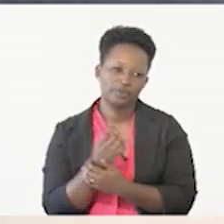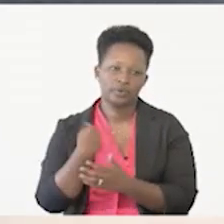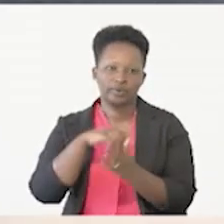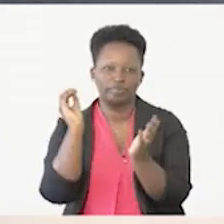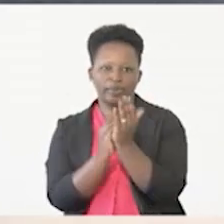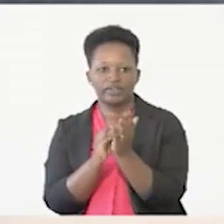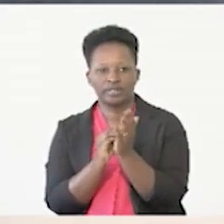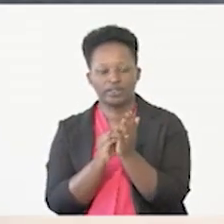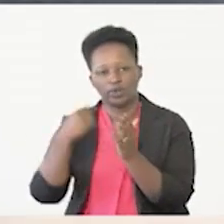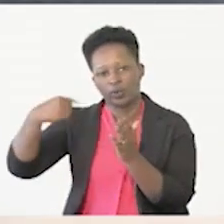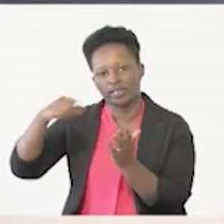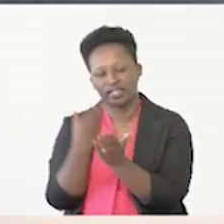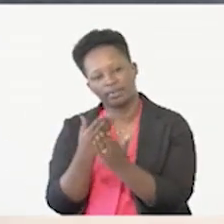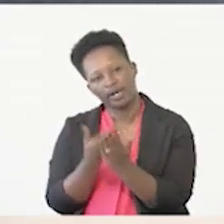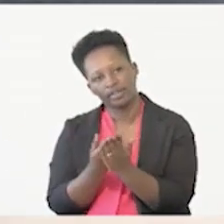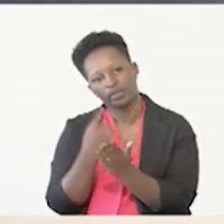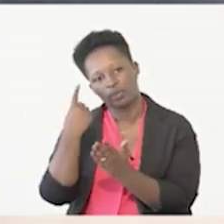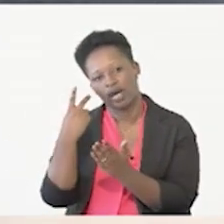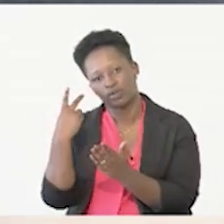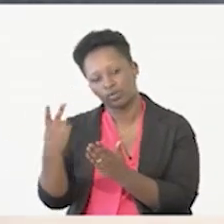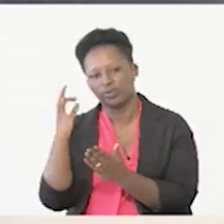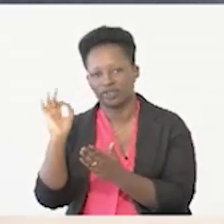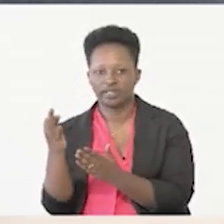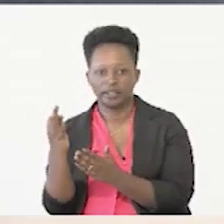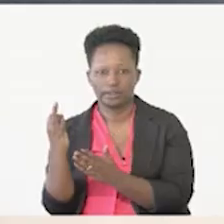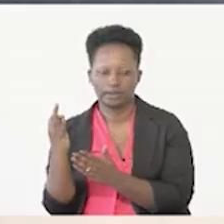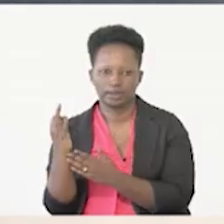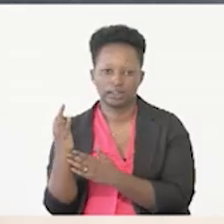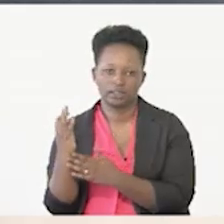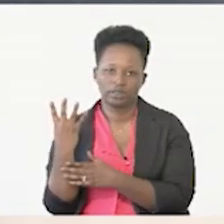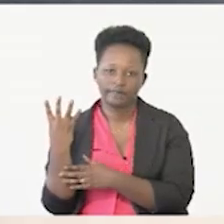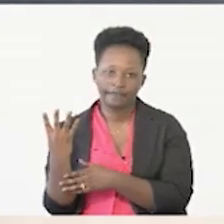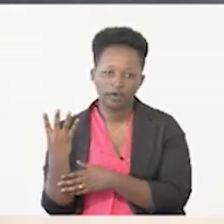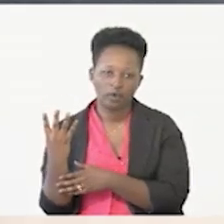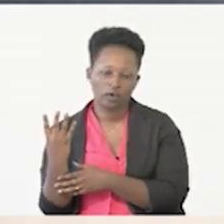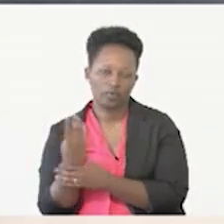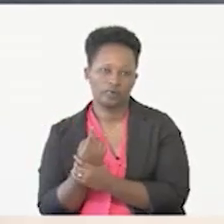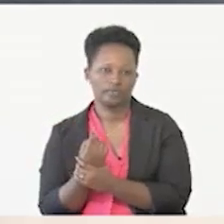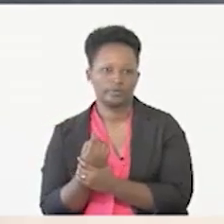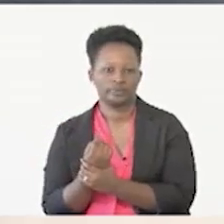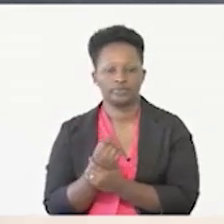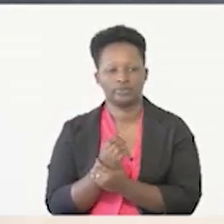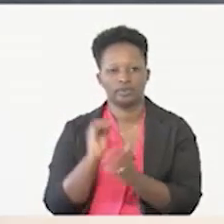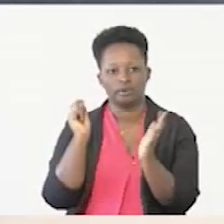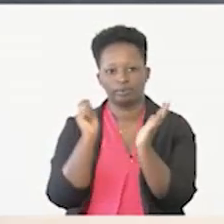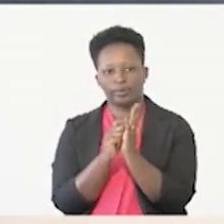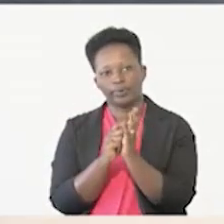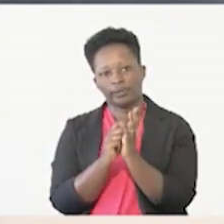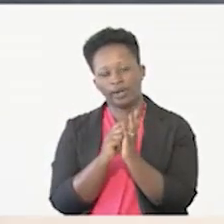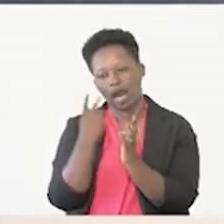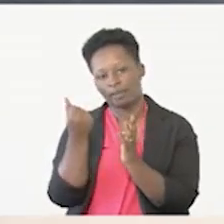the quantity demanded, maybe 1, 2, 3, 4. Then here with the price,